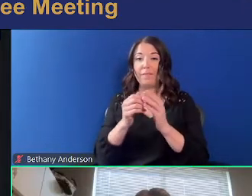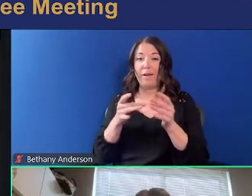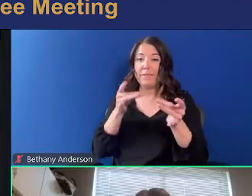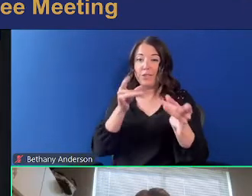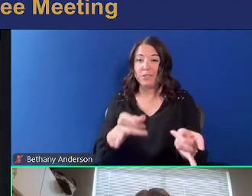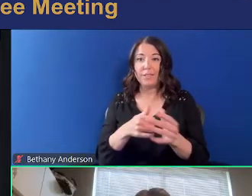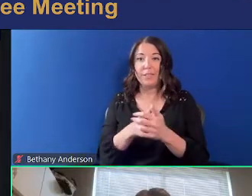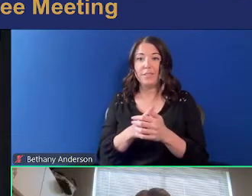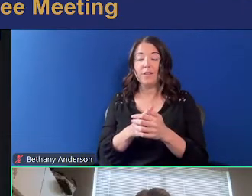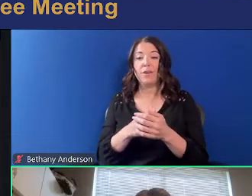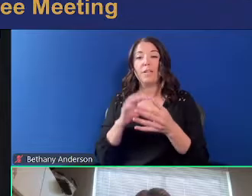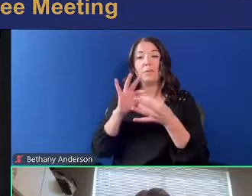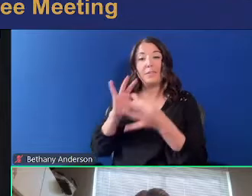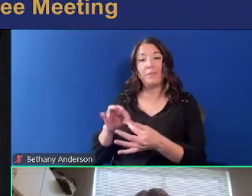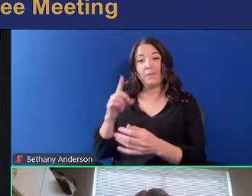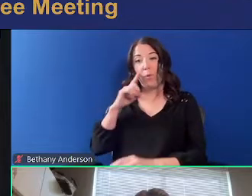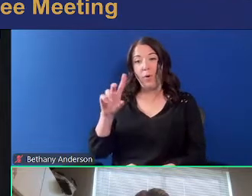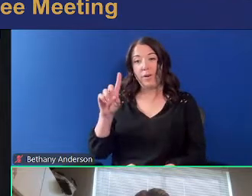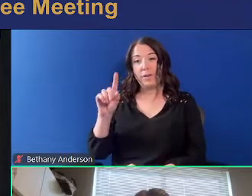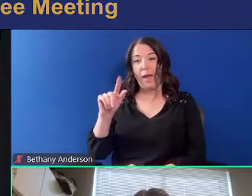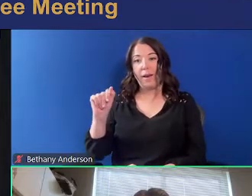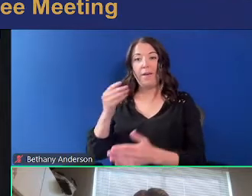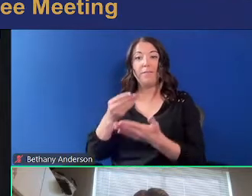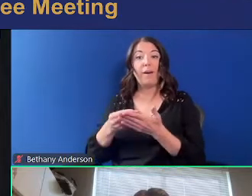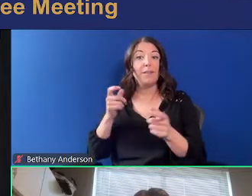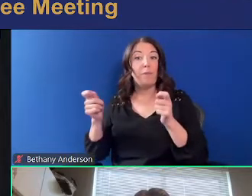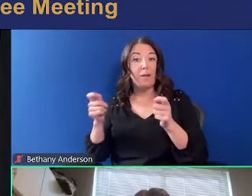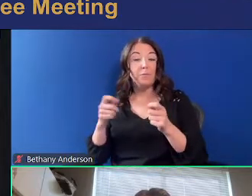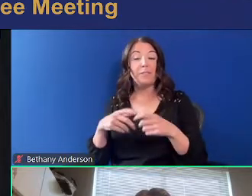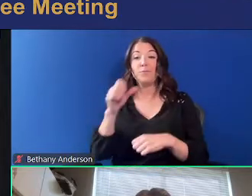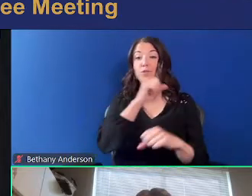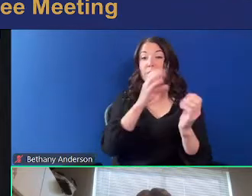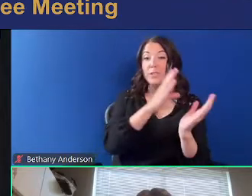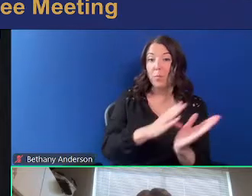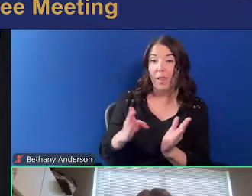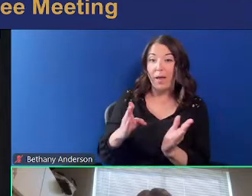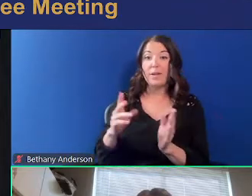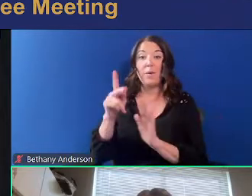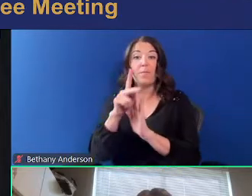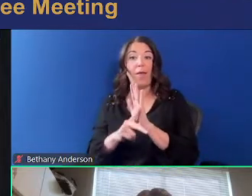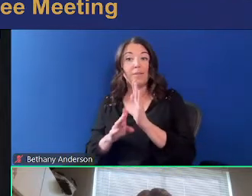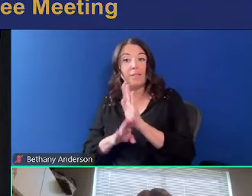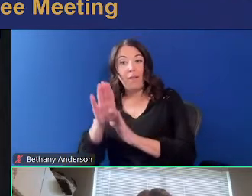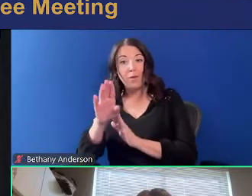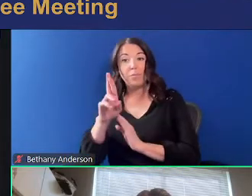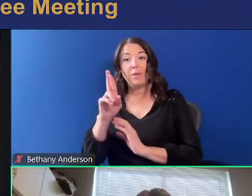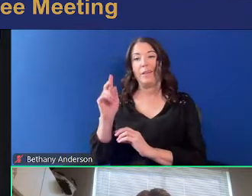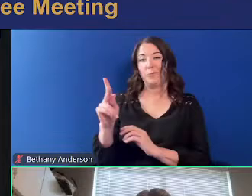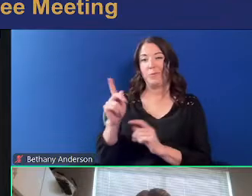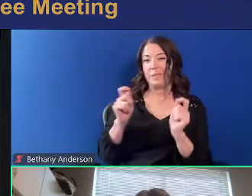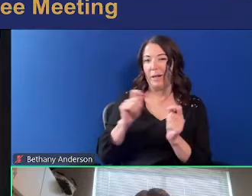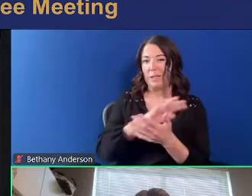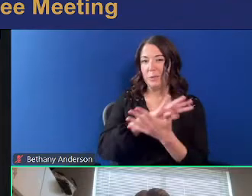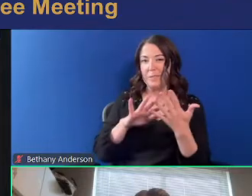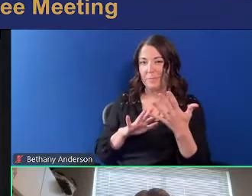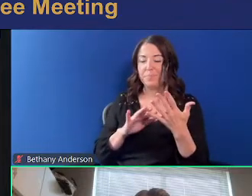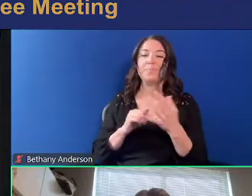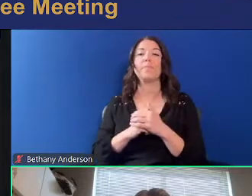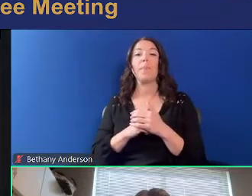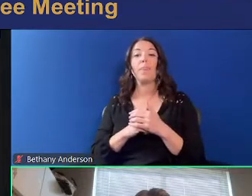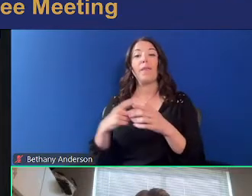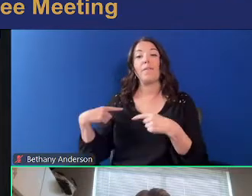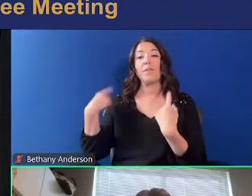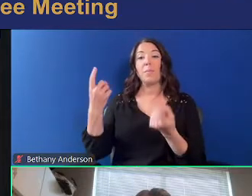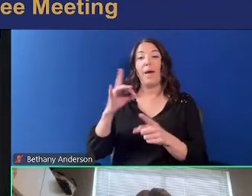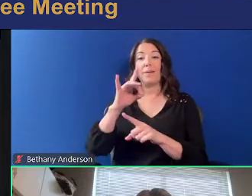within data and financial management, strategic planning, policy development, and risk management. Over the past 8 months,